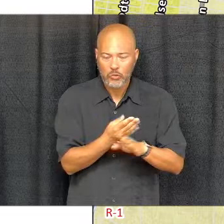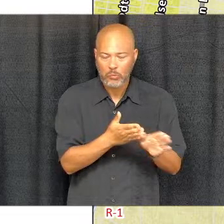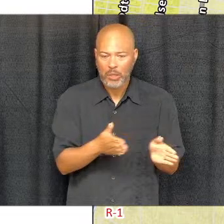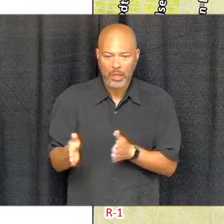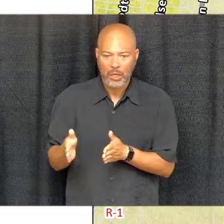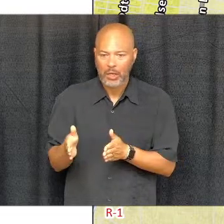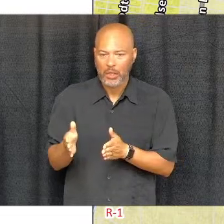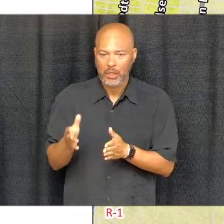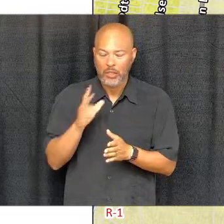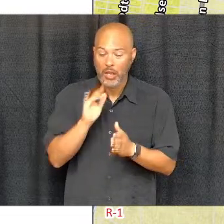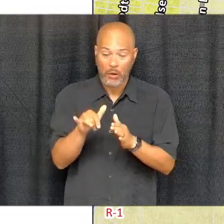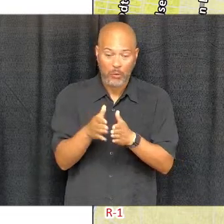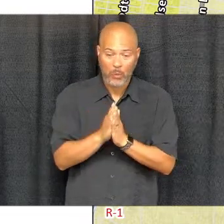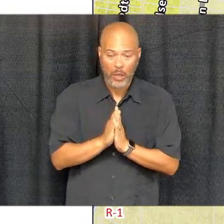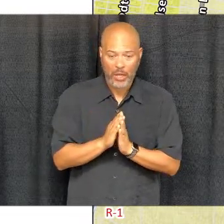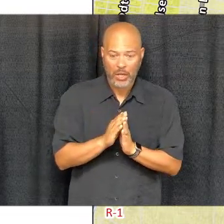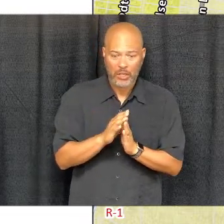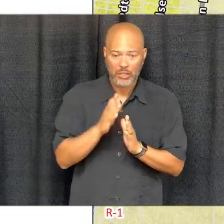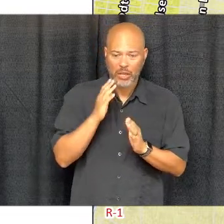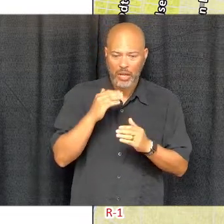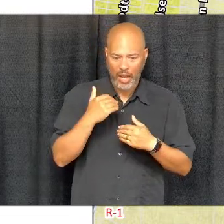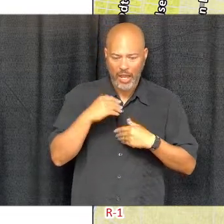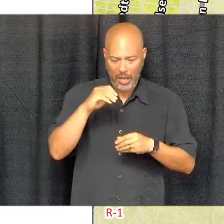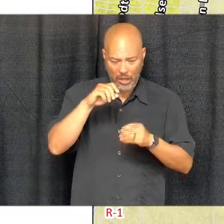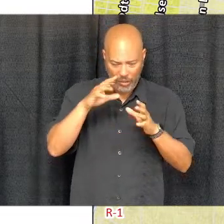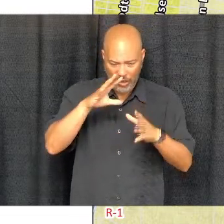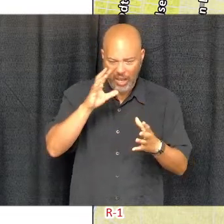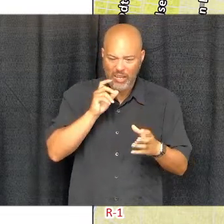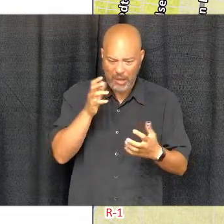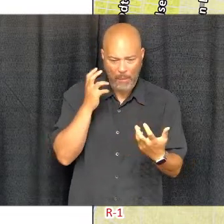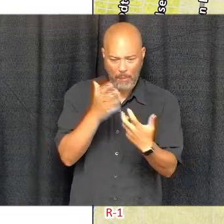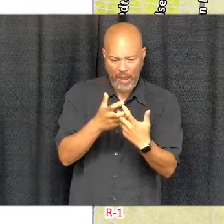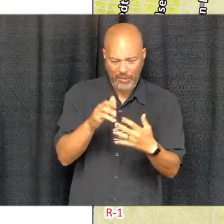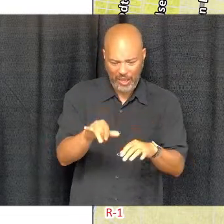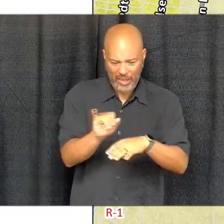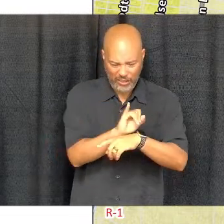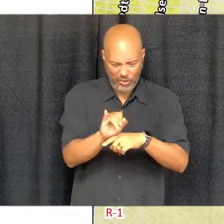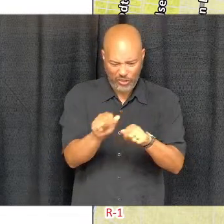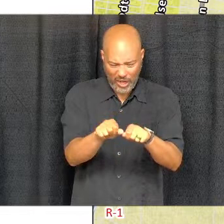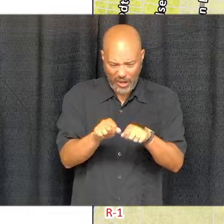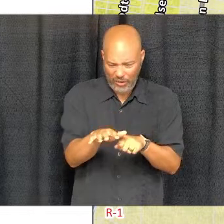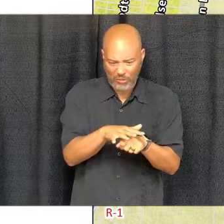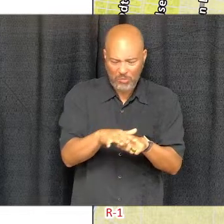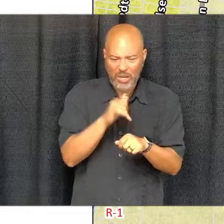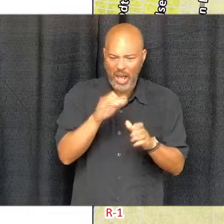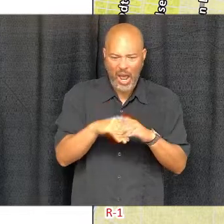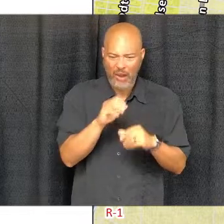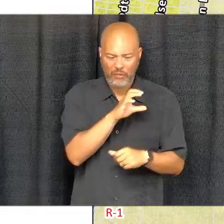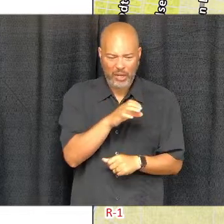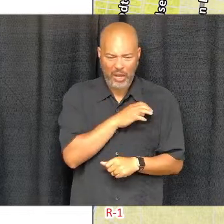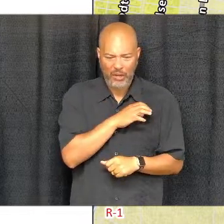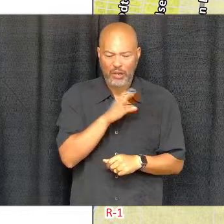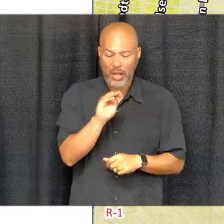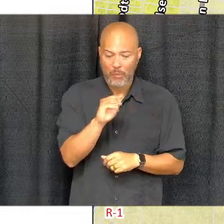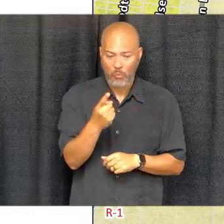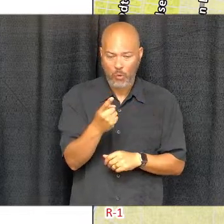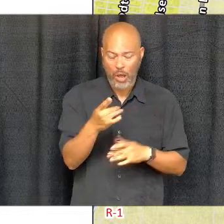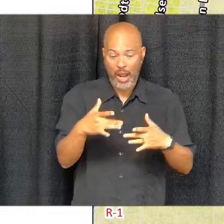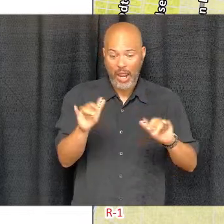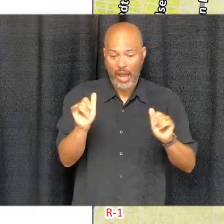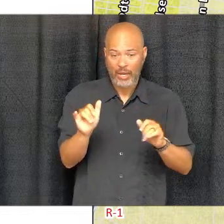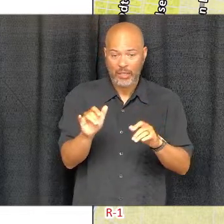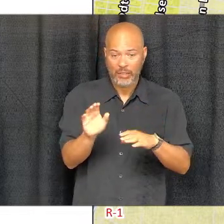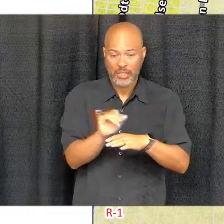is within a current industrial development and is not out of character with the development pattern. The proposed M1 light